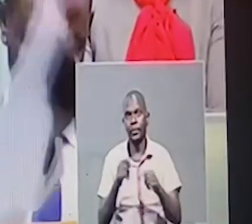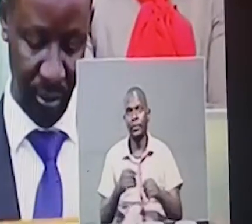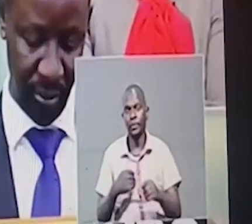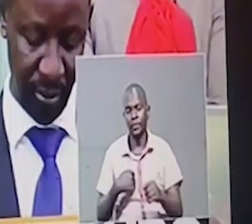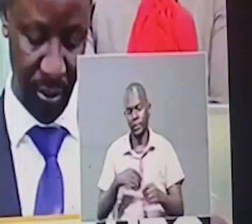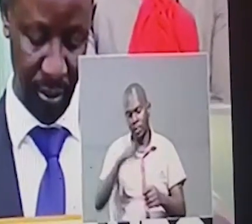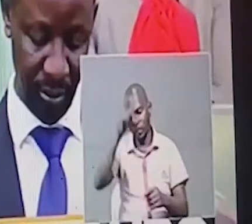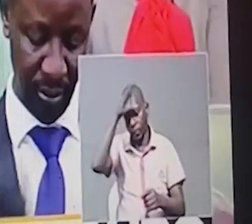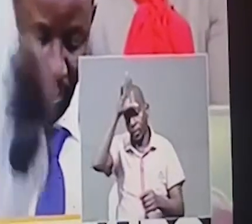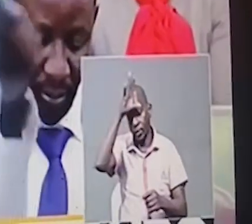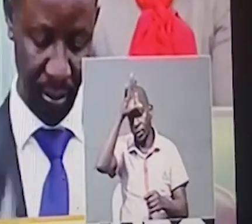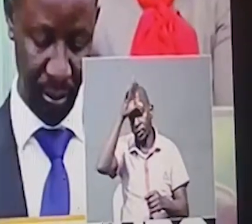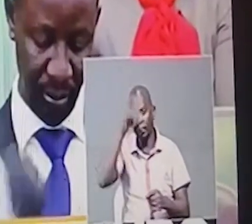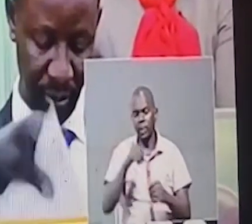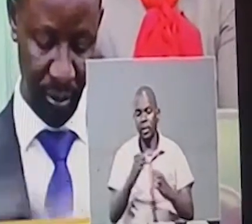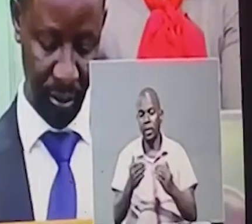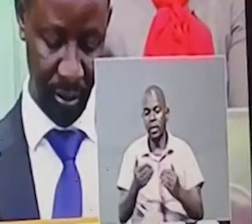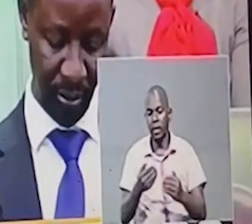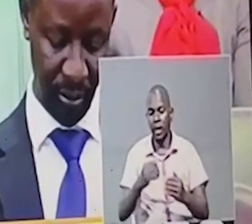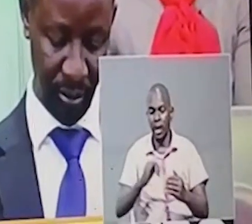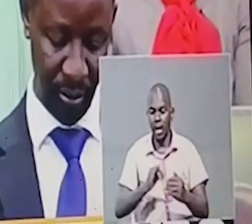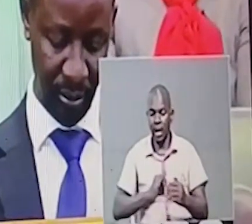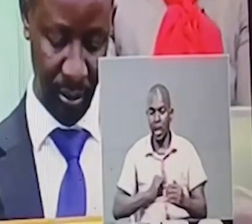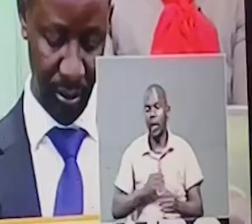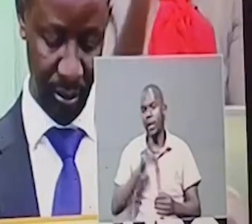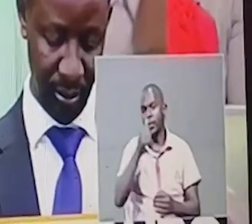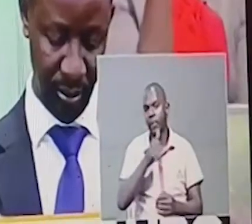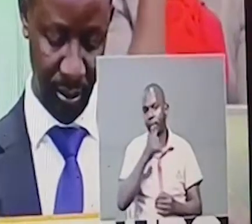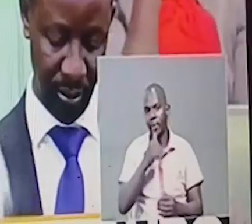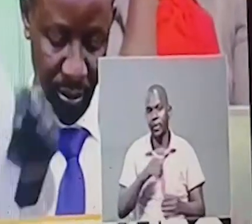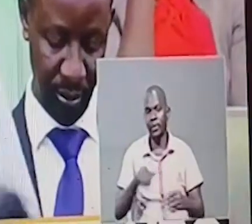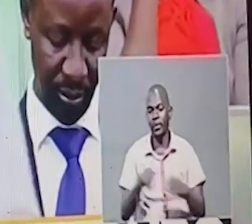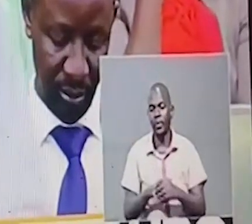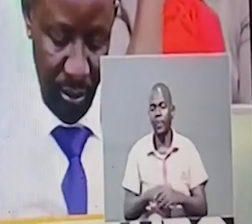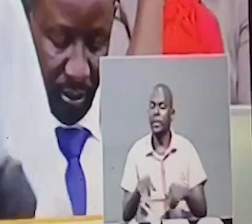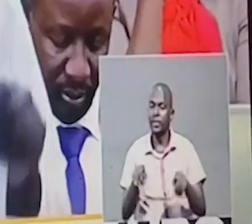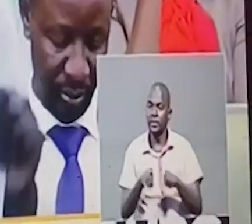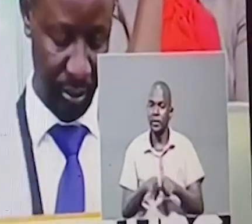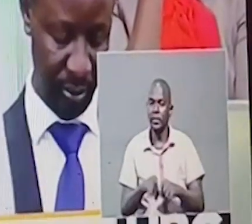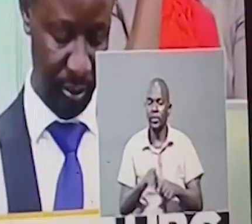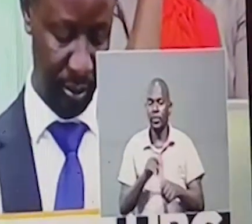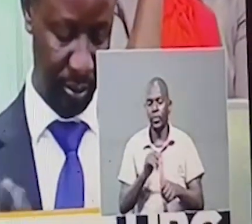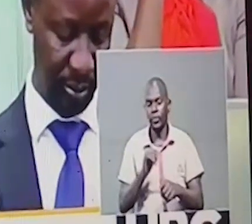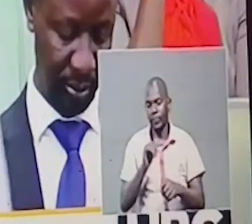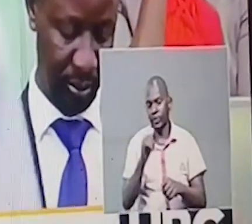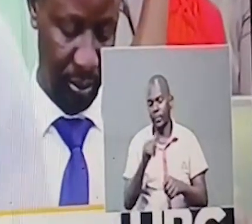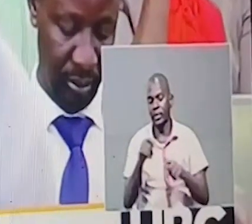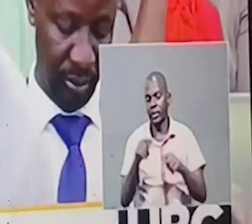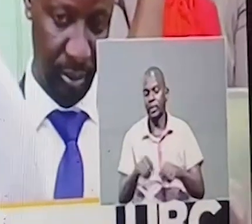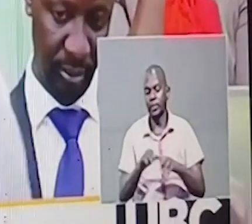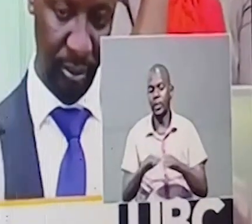now wondering, do I and the private member also have the same privileges in this house or not?